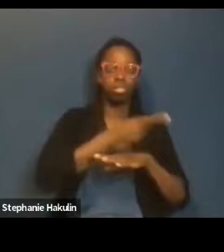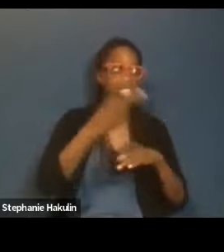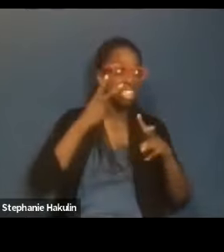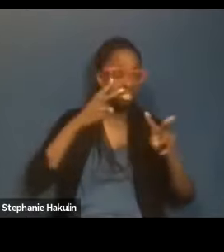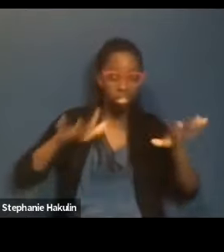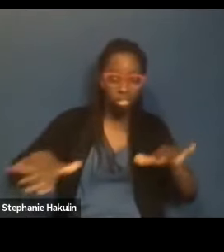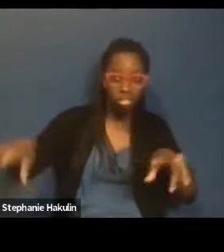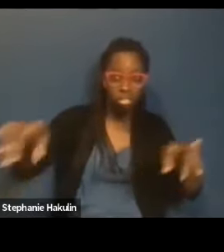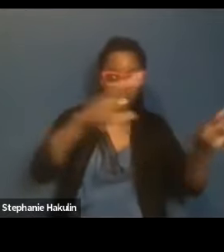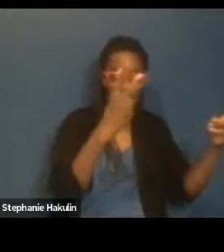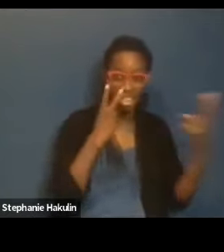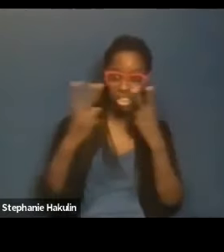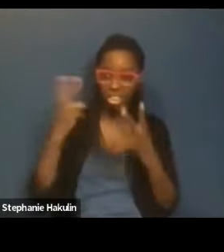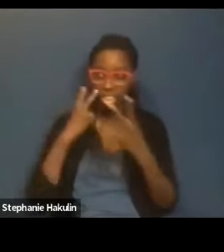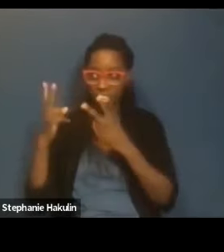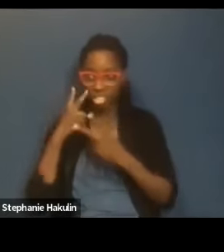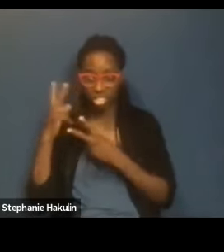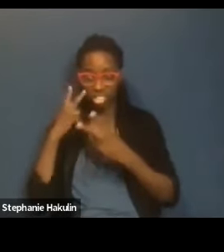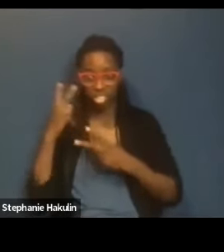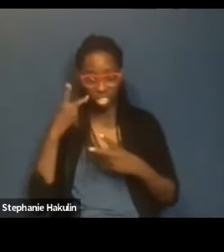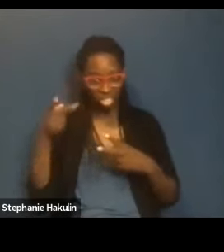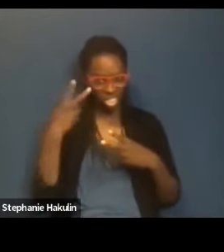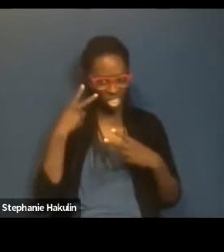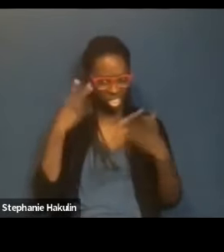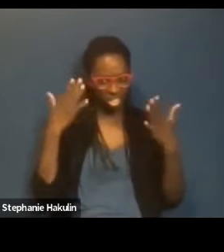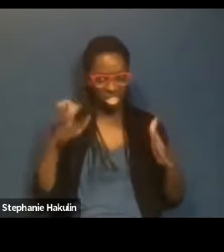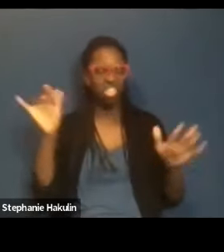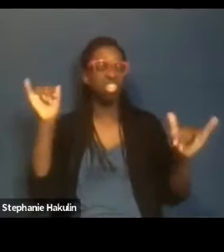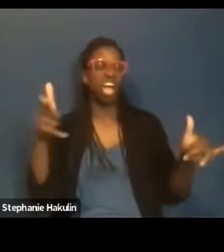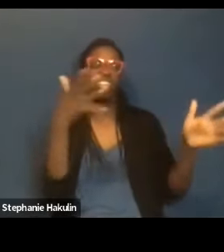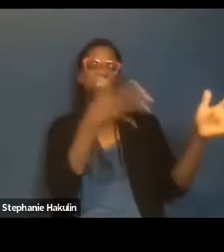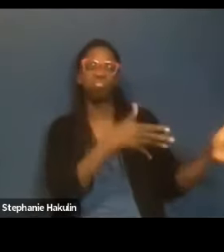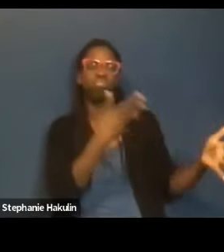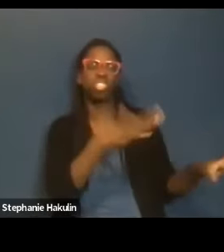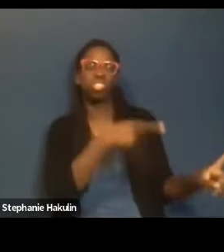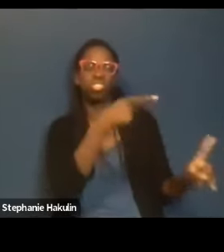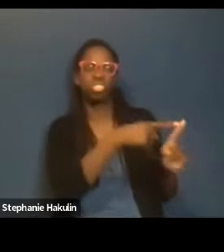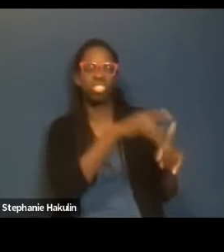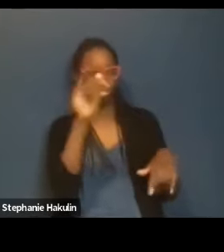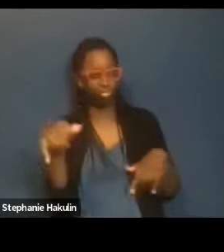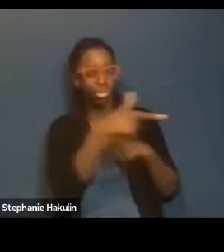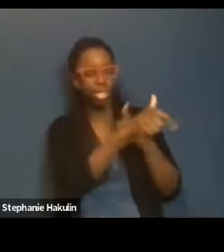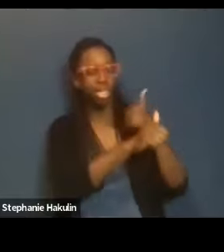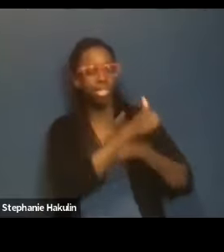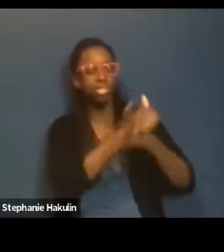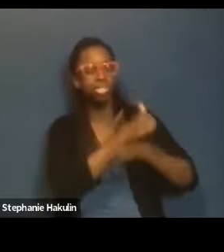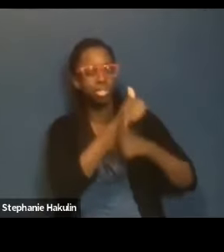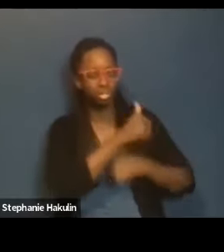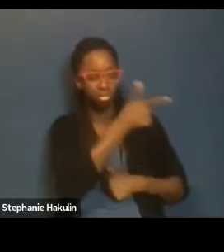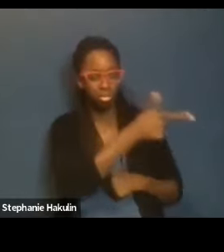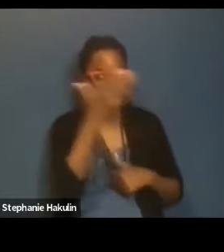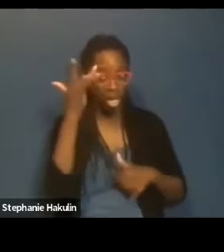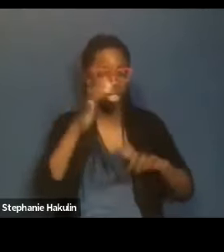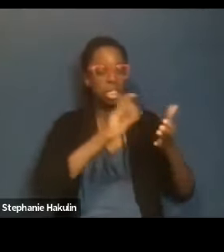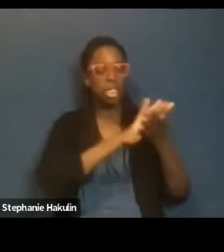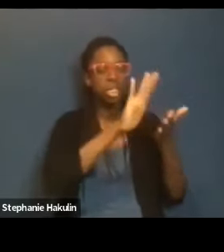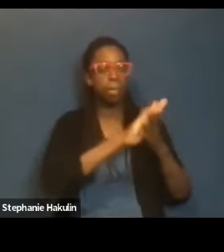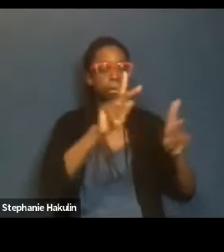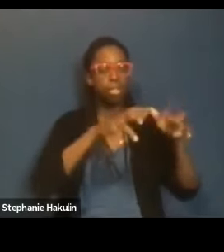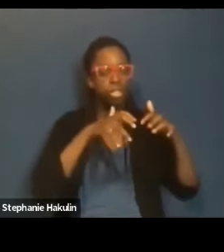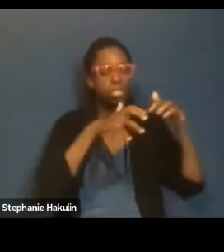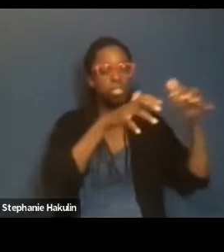camera? These abominations are harmful to the pure population. Our existence as superior must